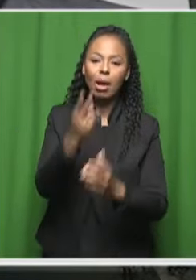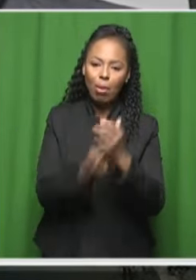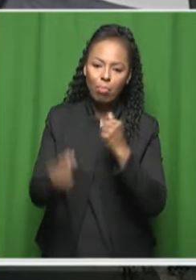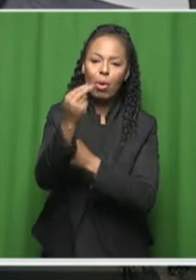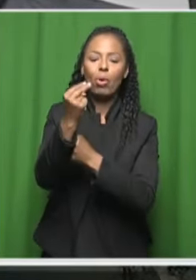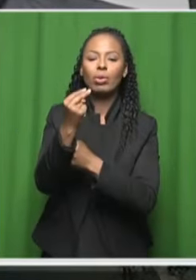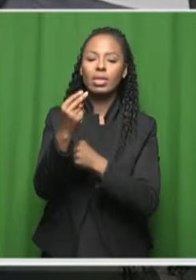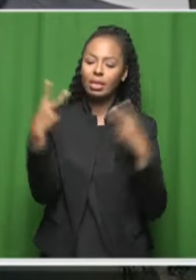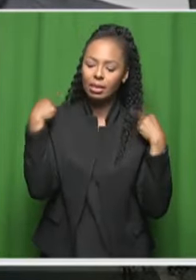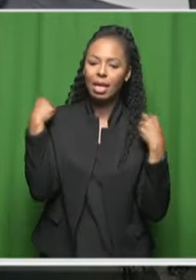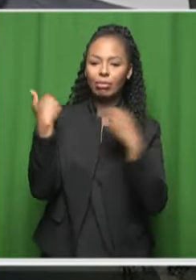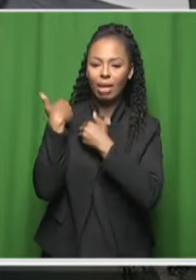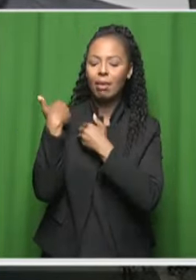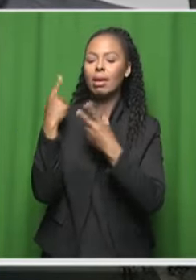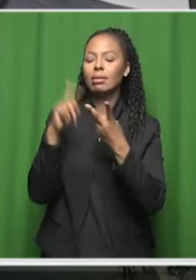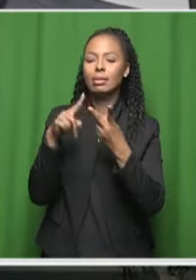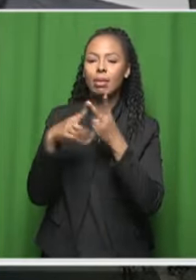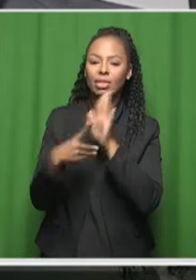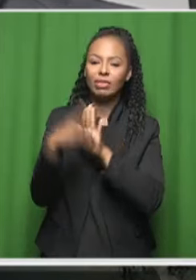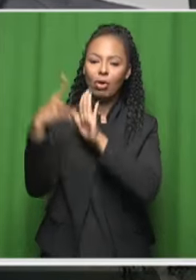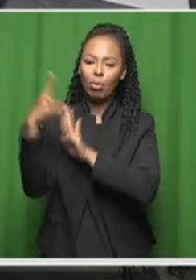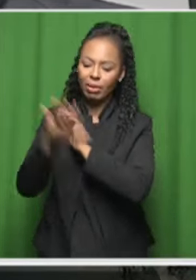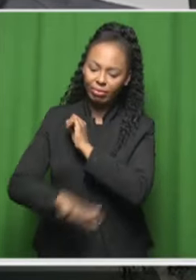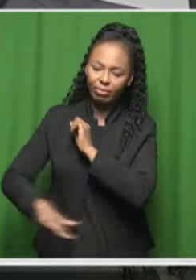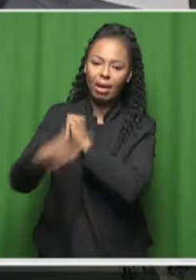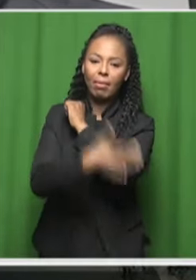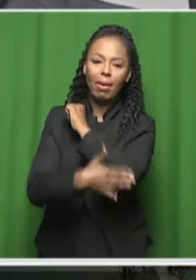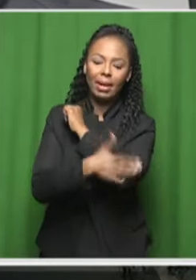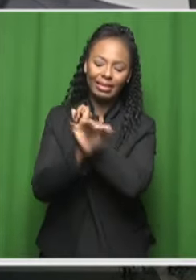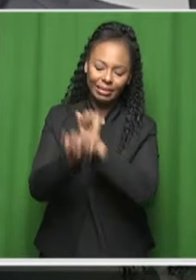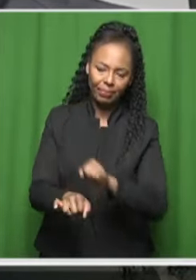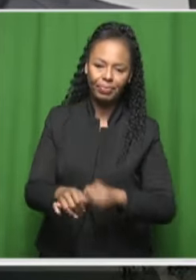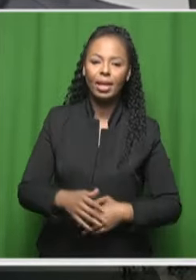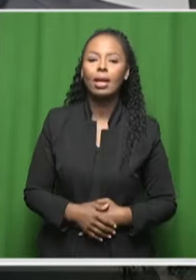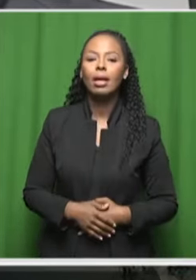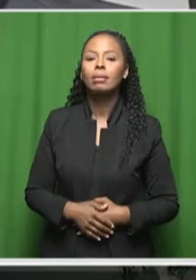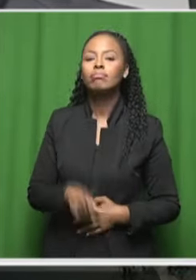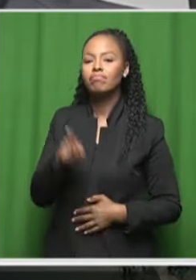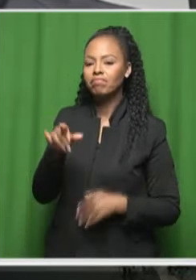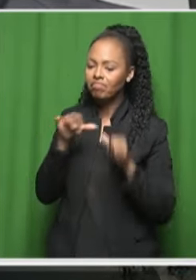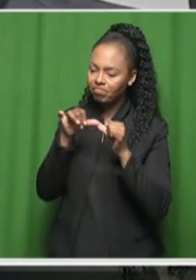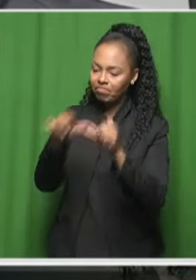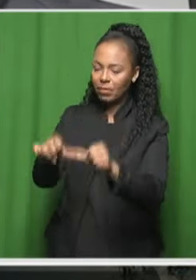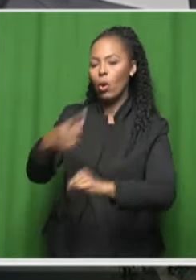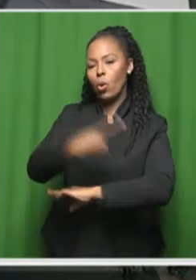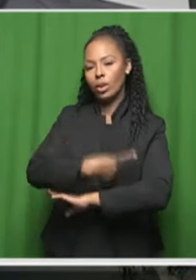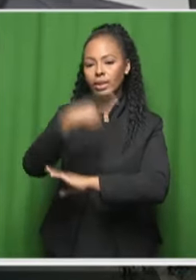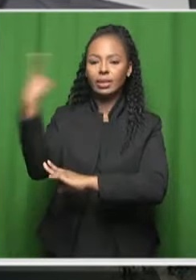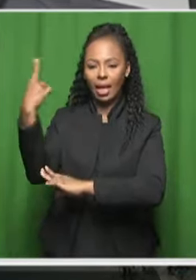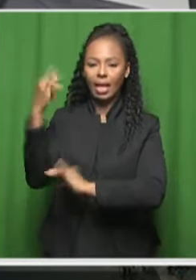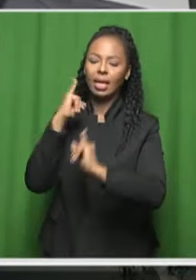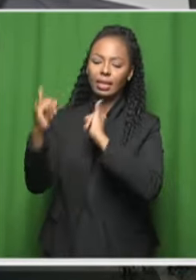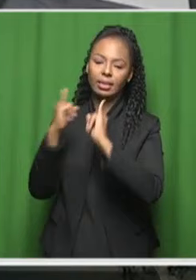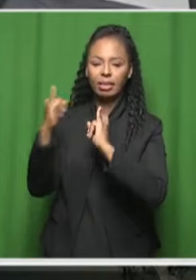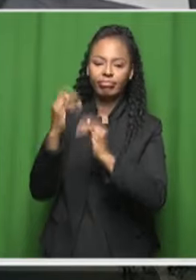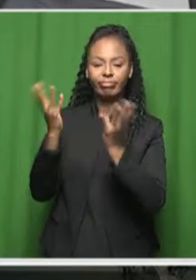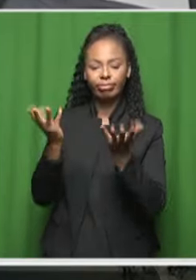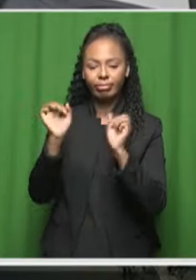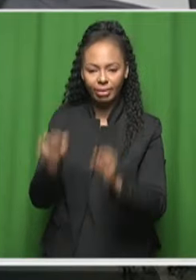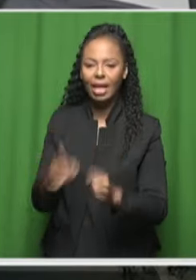We have to leave it there, Egidio, but we obviously will be checking back in with you throughout the day. Thank you so much for your insights